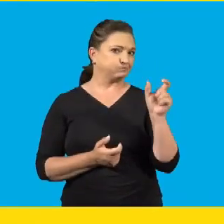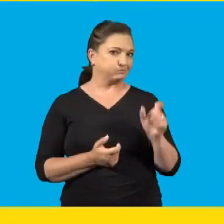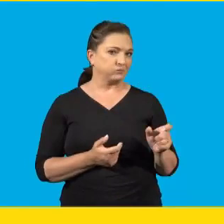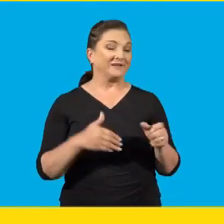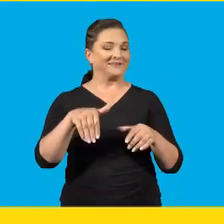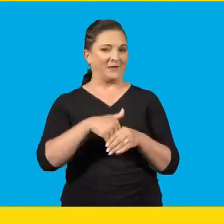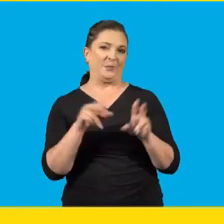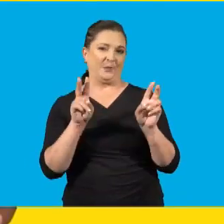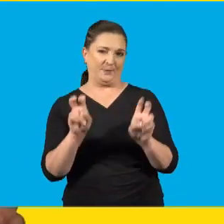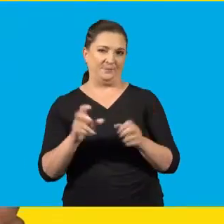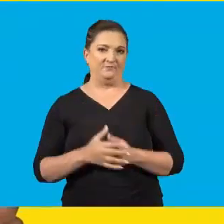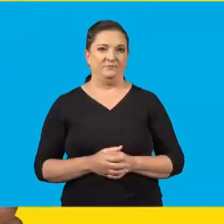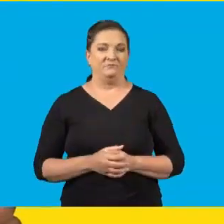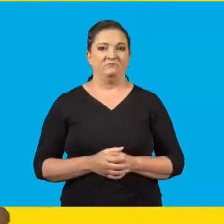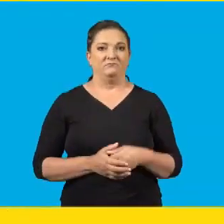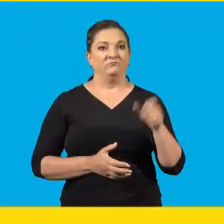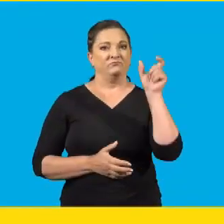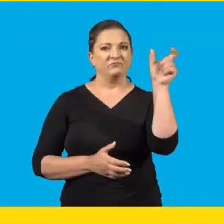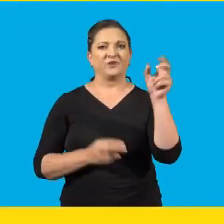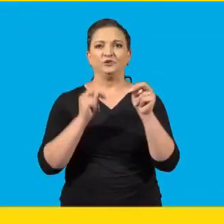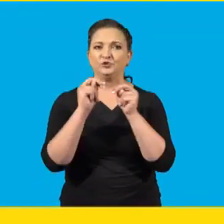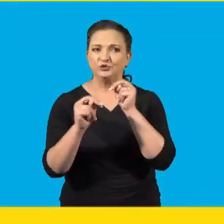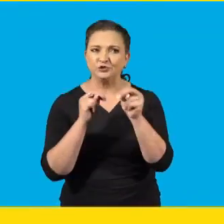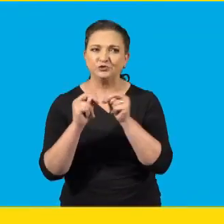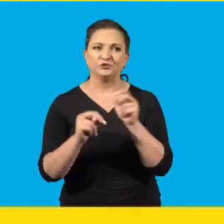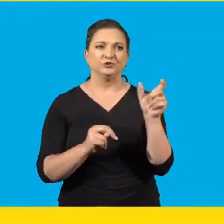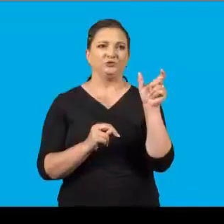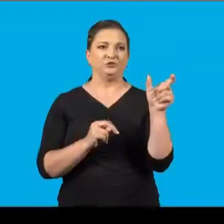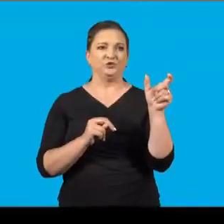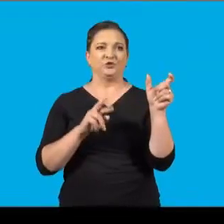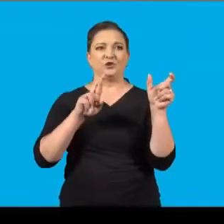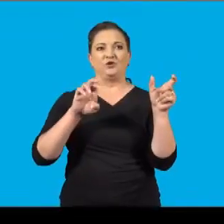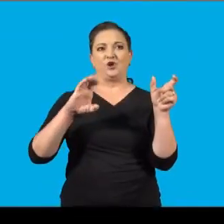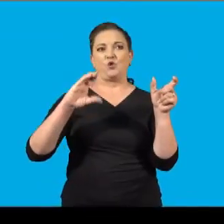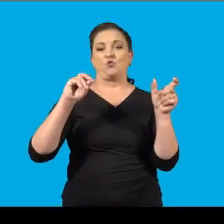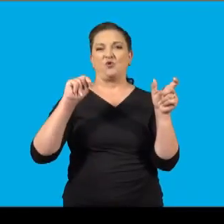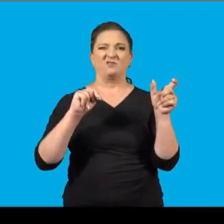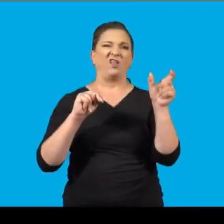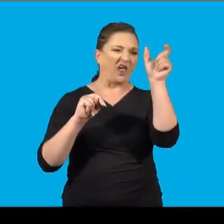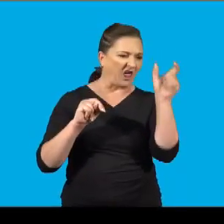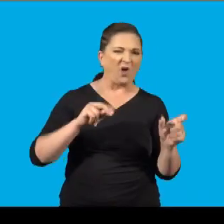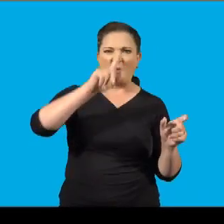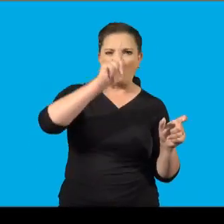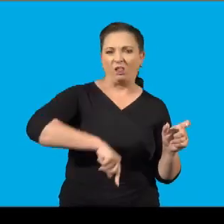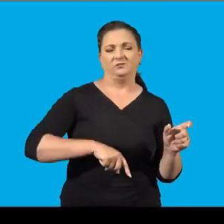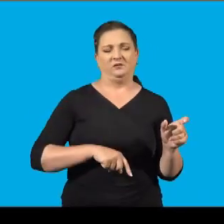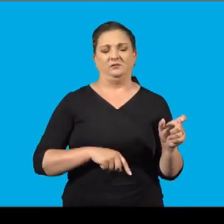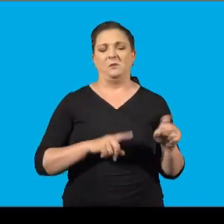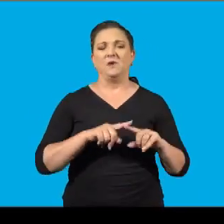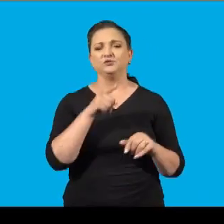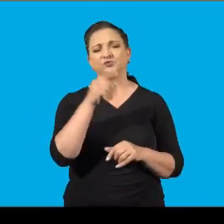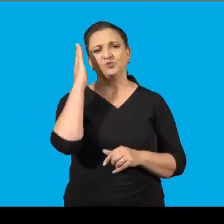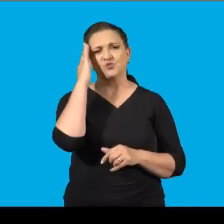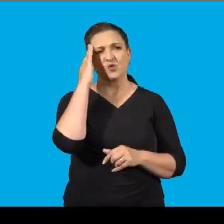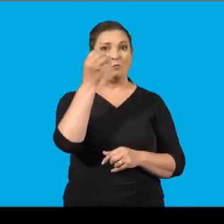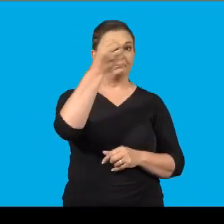that come with this theme that you're supposed to learn, ranging from negotiations, reconciliation, and so on. I won't go over all